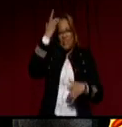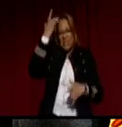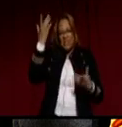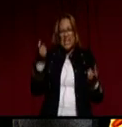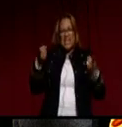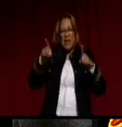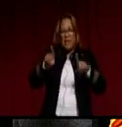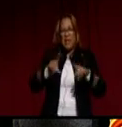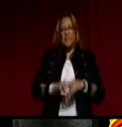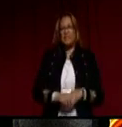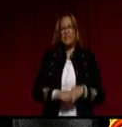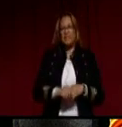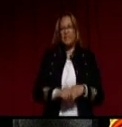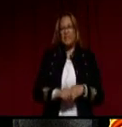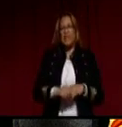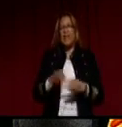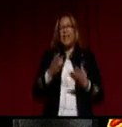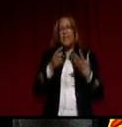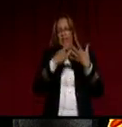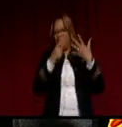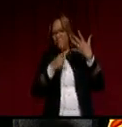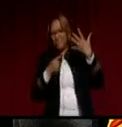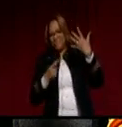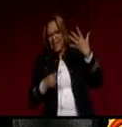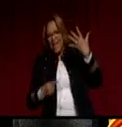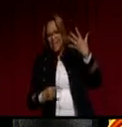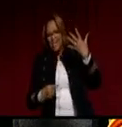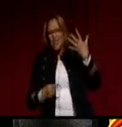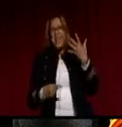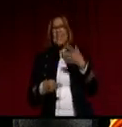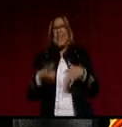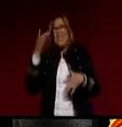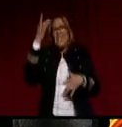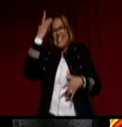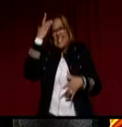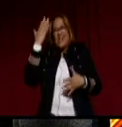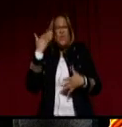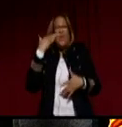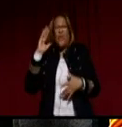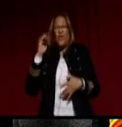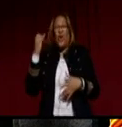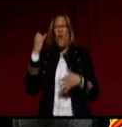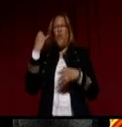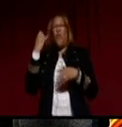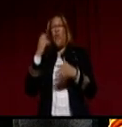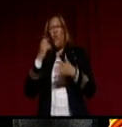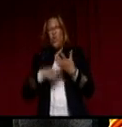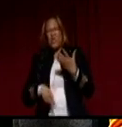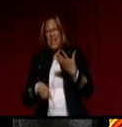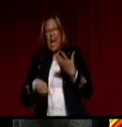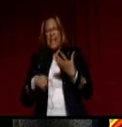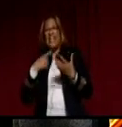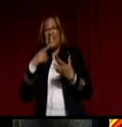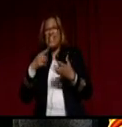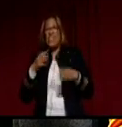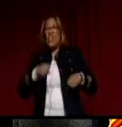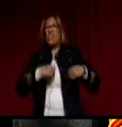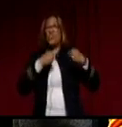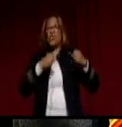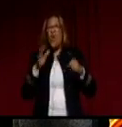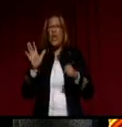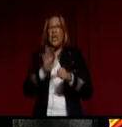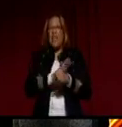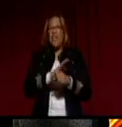up, the different varieties of it. But we don't know whether this antibody right now is strong enough